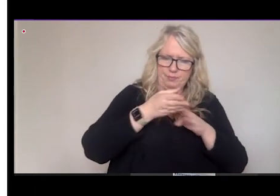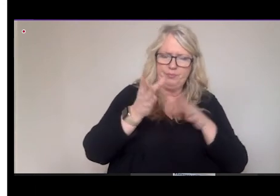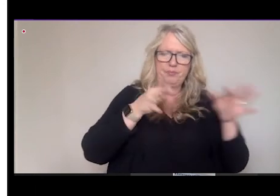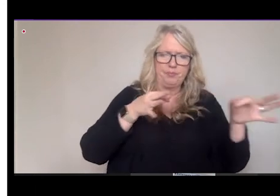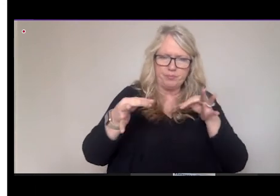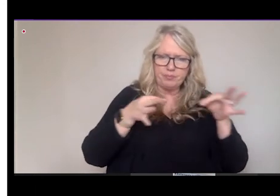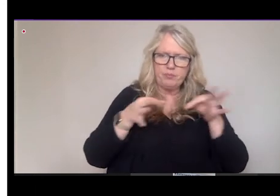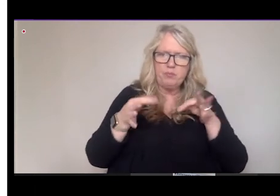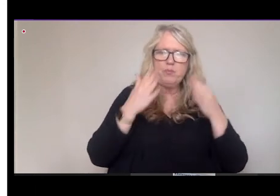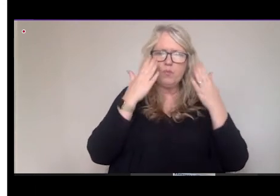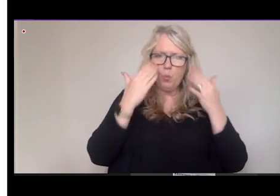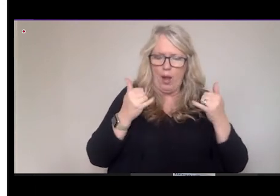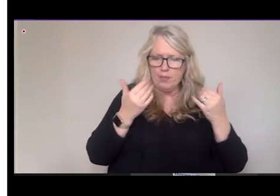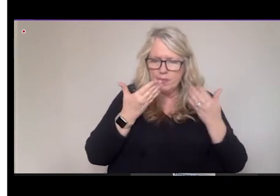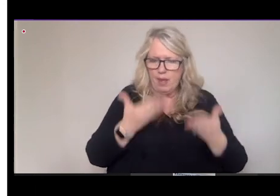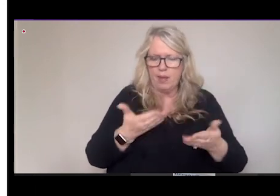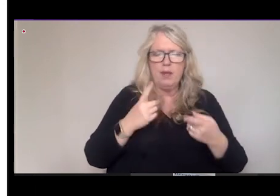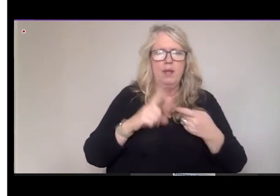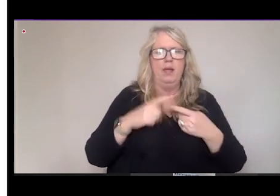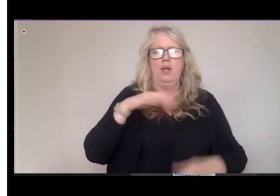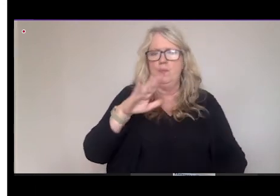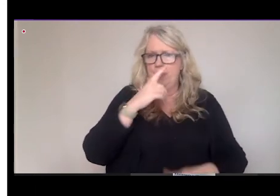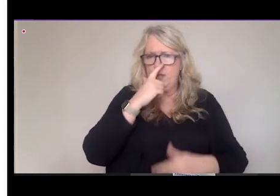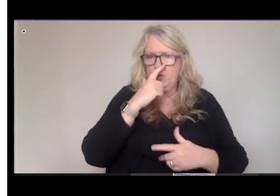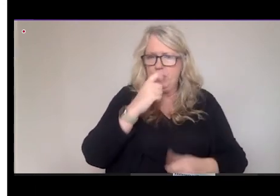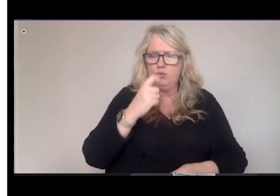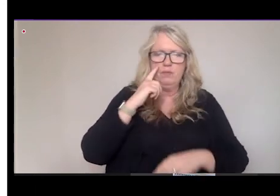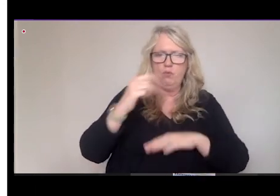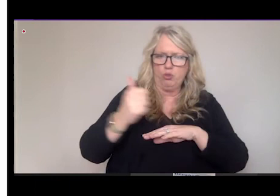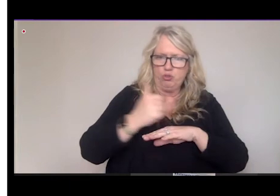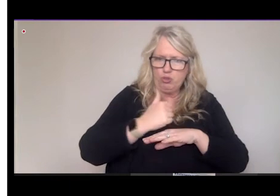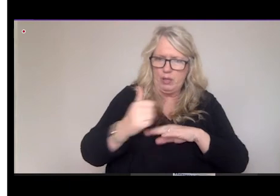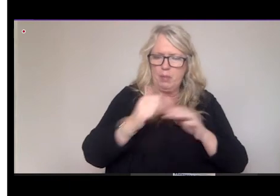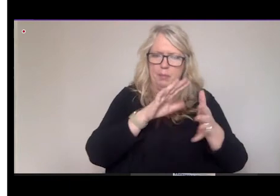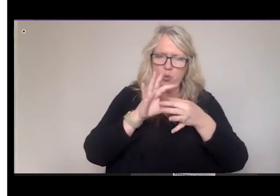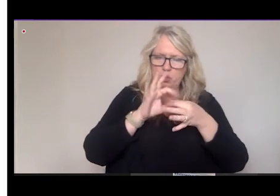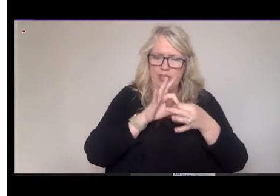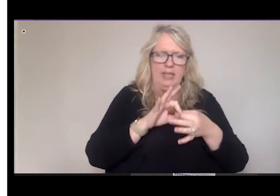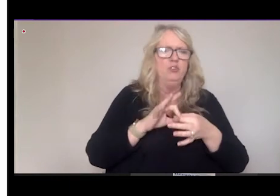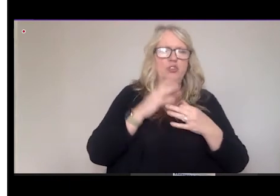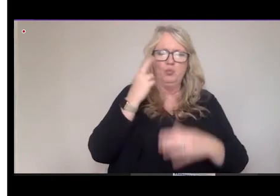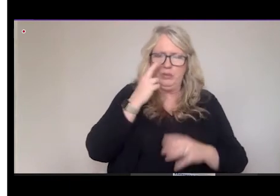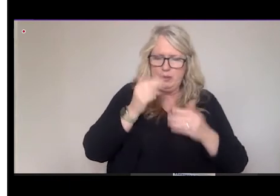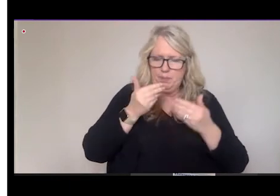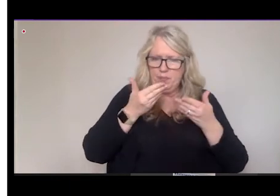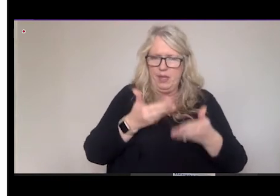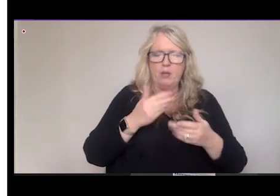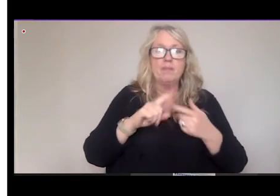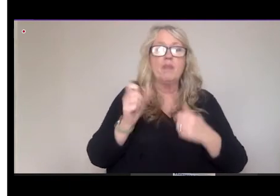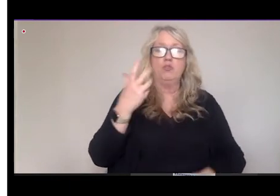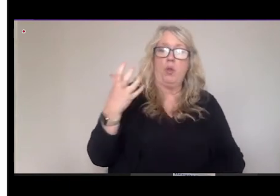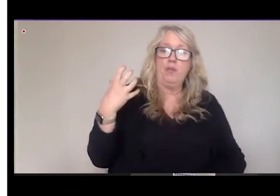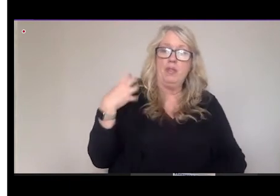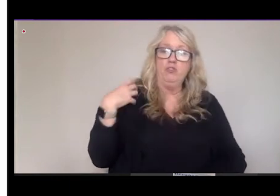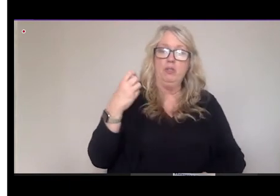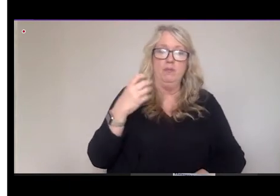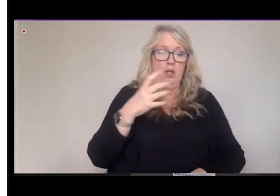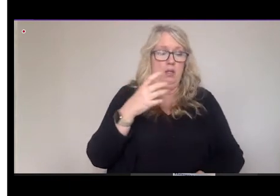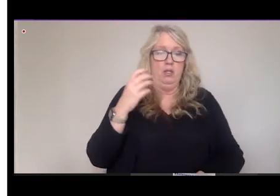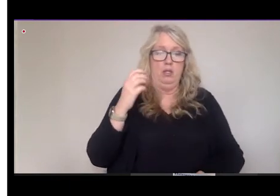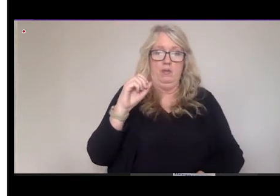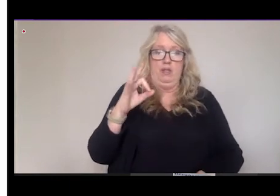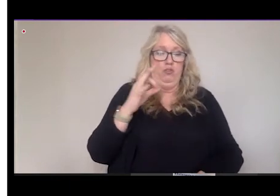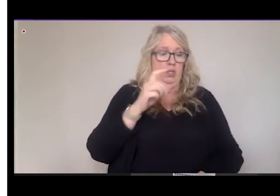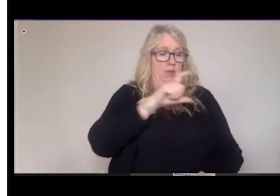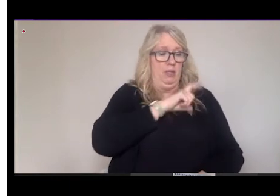the professional disciplines explained why they were there, what their interest in transportation coordination was. And the